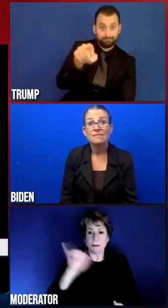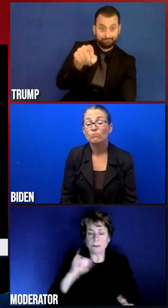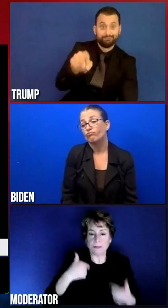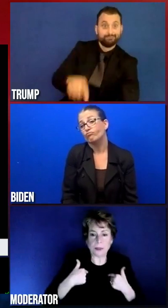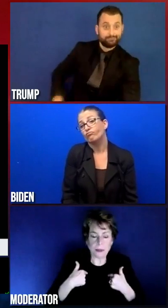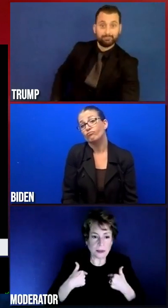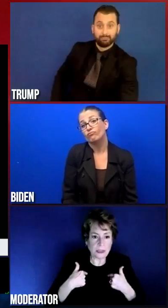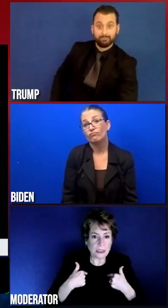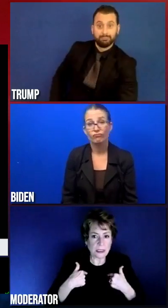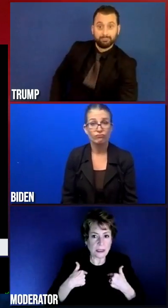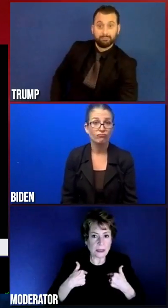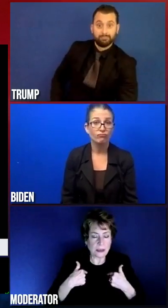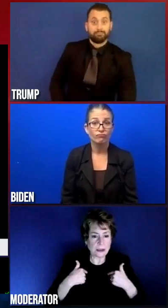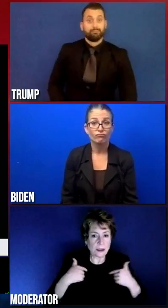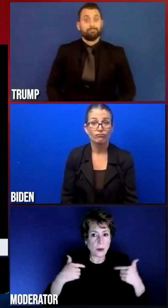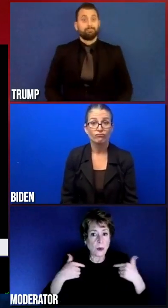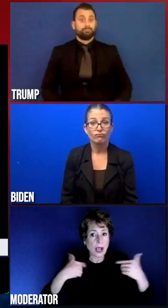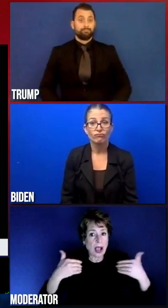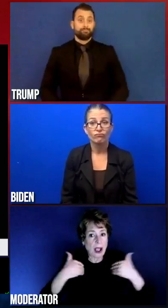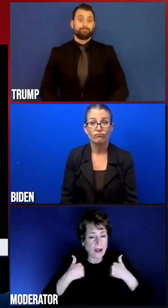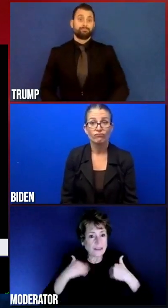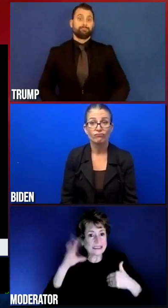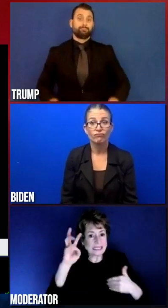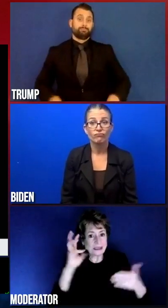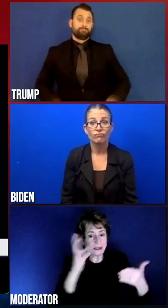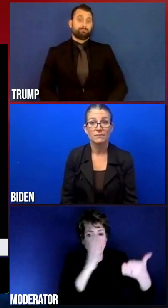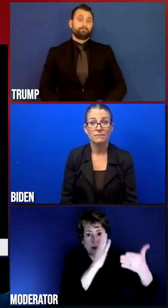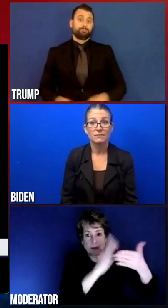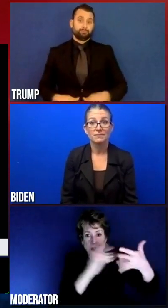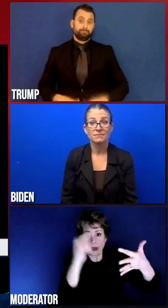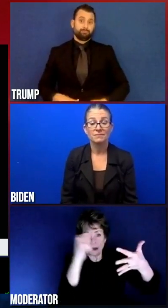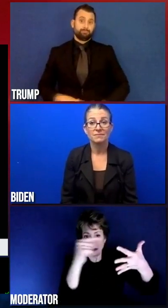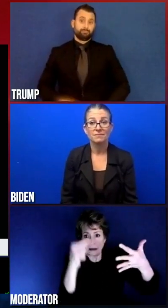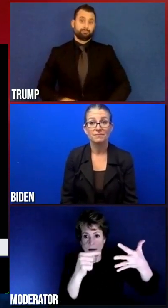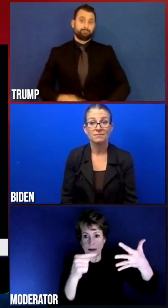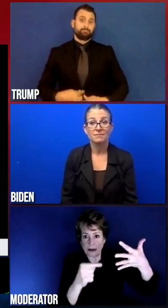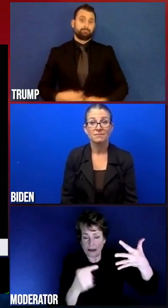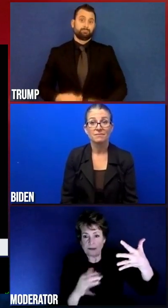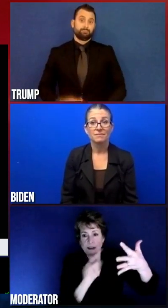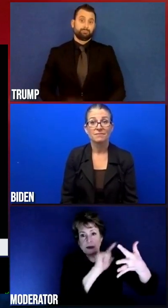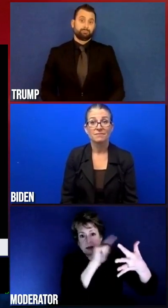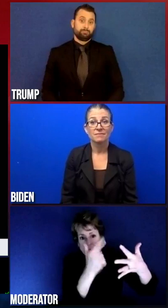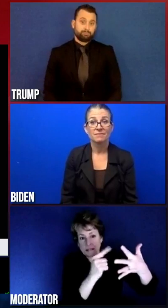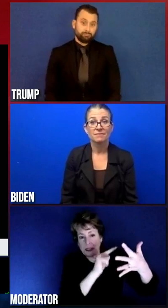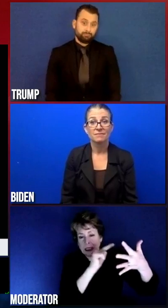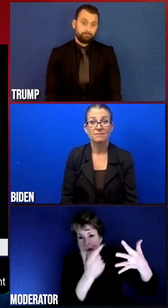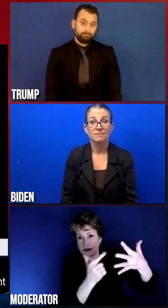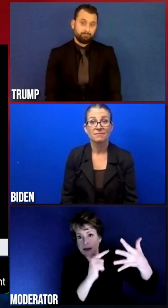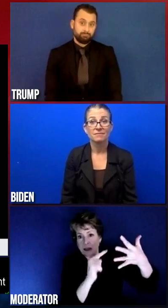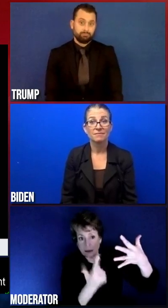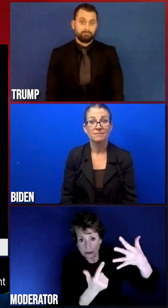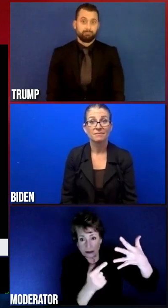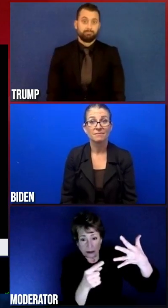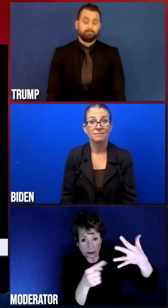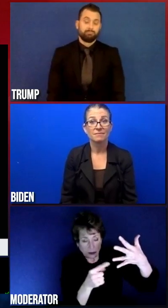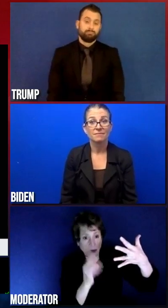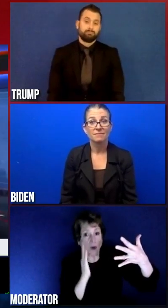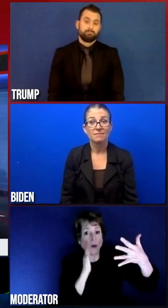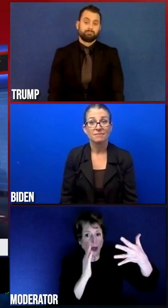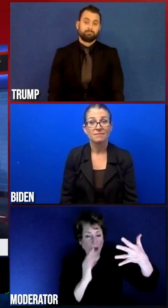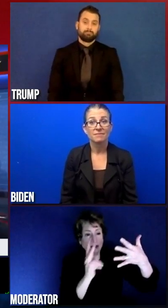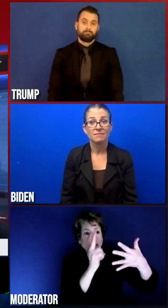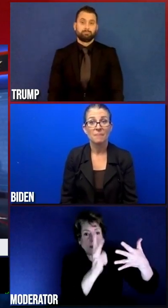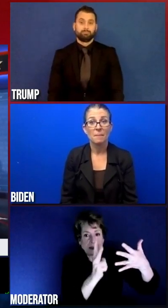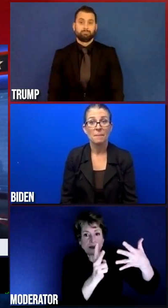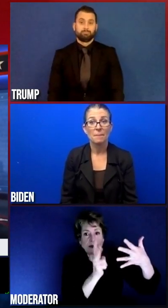6 segments. We have ended that segment. We're going to go to the next segment. In that segment, you each are going to have 2 uninterrupted moments. In those